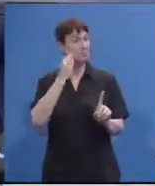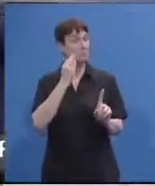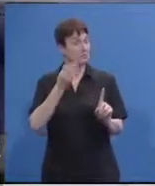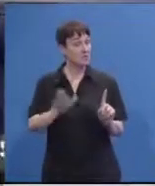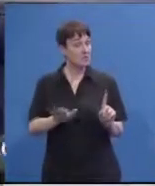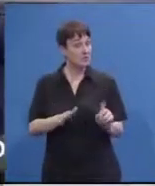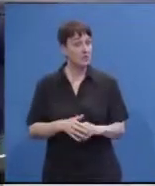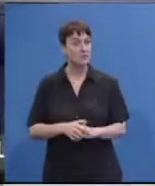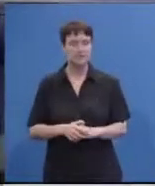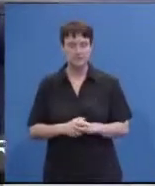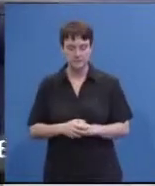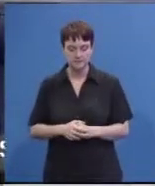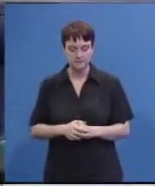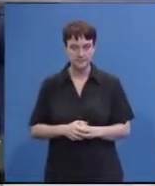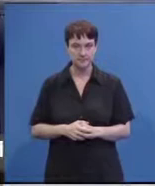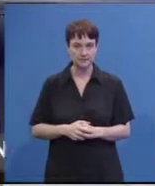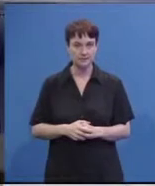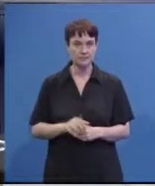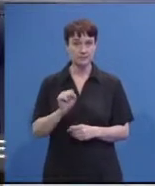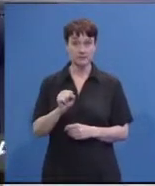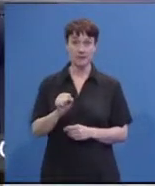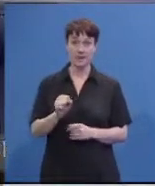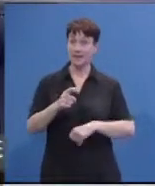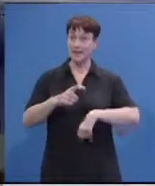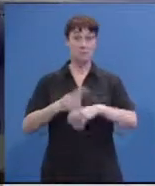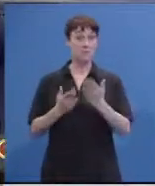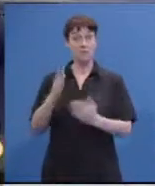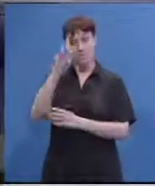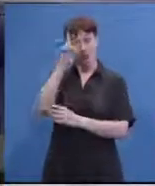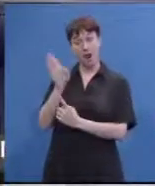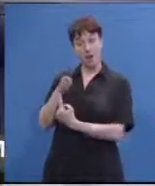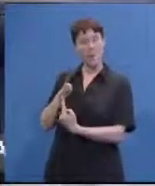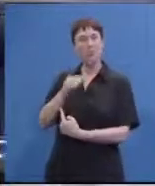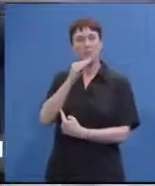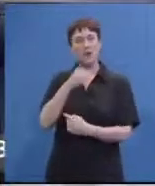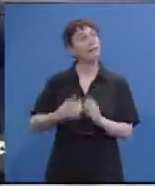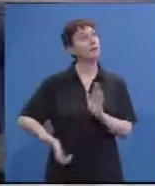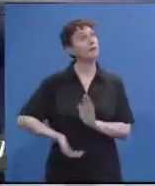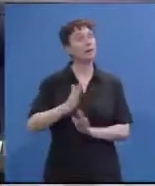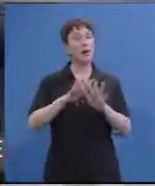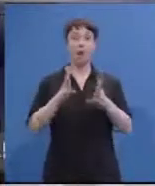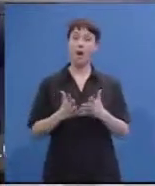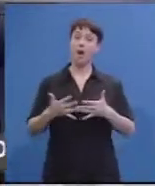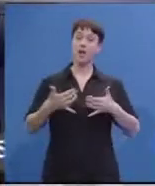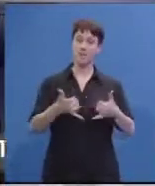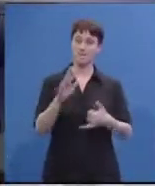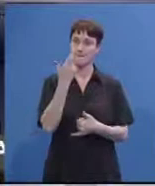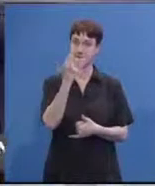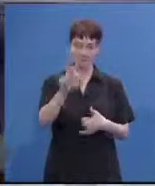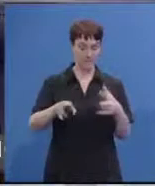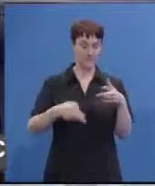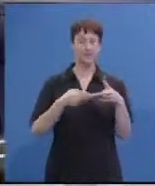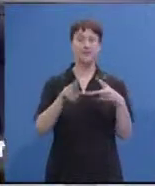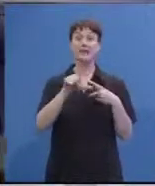mean, I think I wouldn't have played at Leeds. I wouldn't have played in the World Cup, the African Nations Cup, if it wasn't